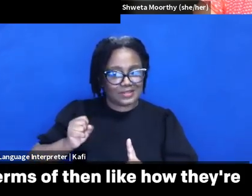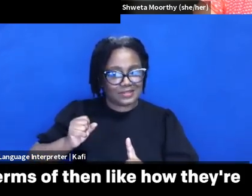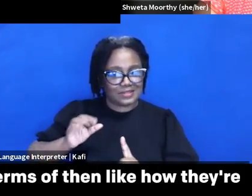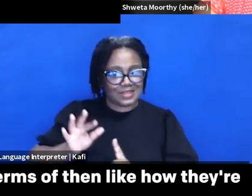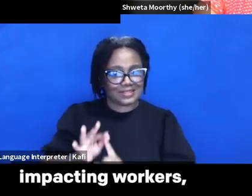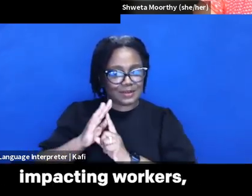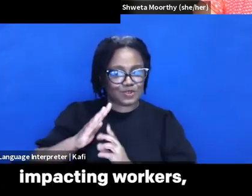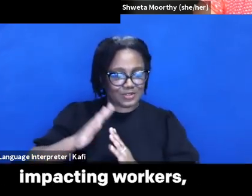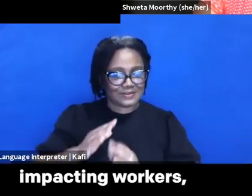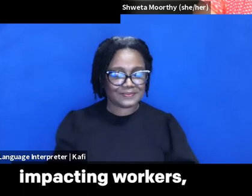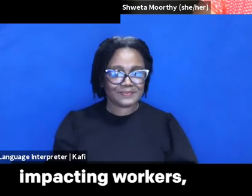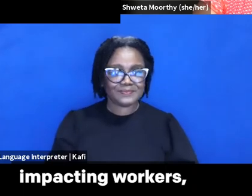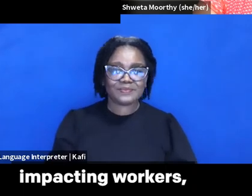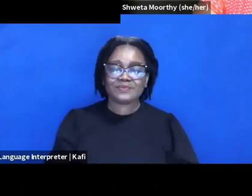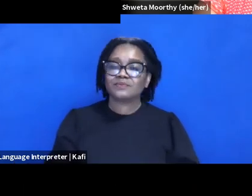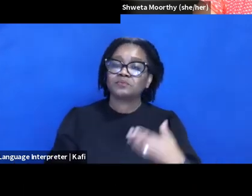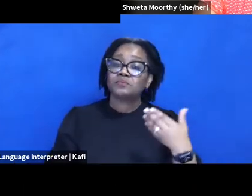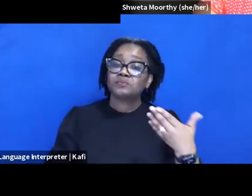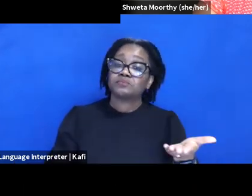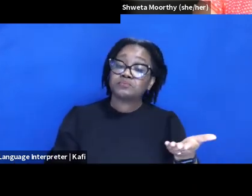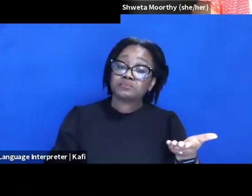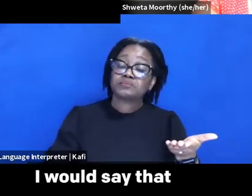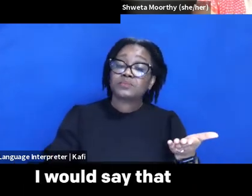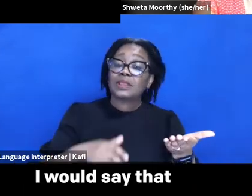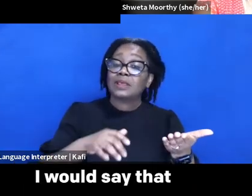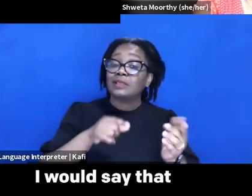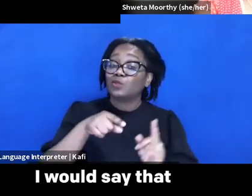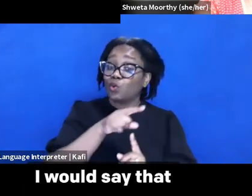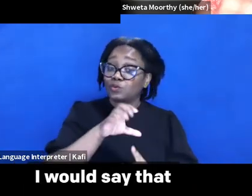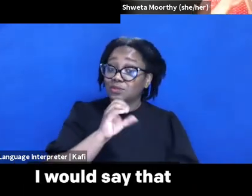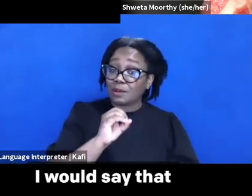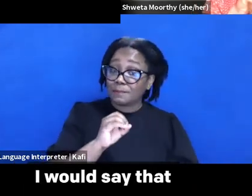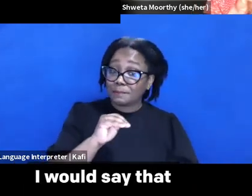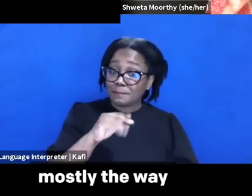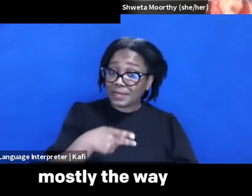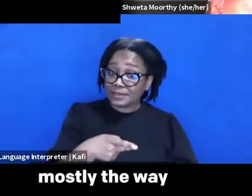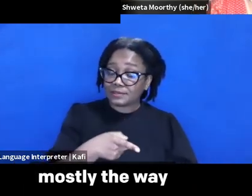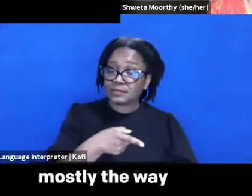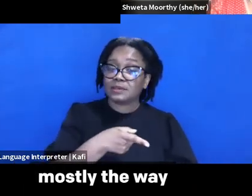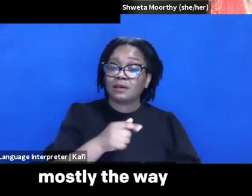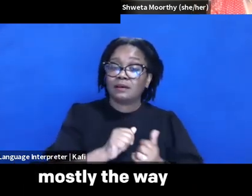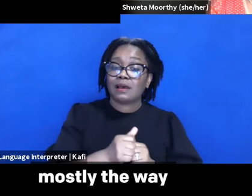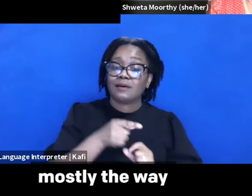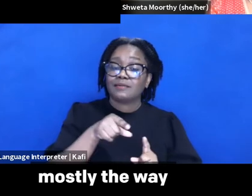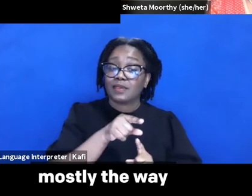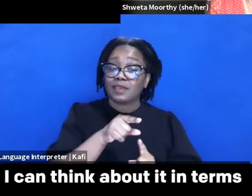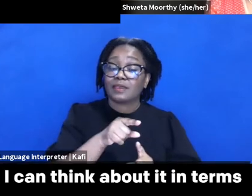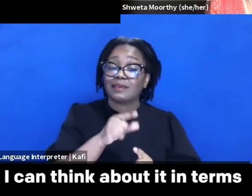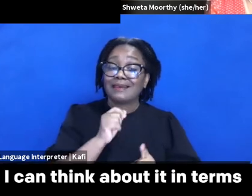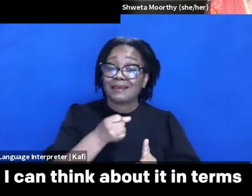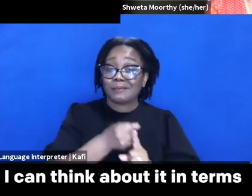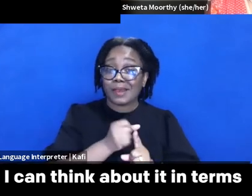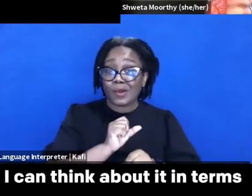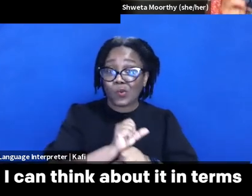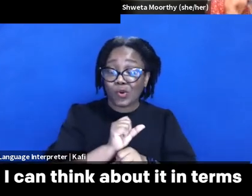then like how they're impacting workers, I would say that mostly the way that I